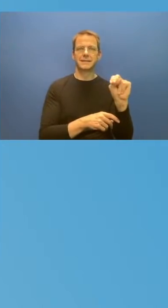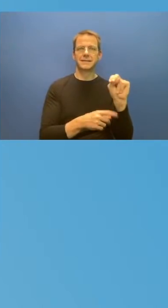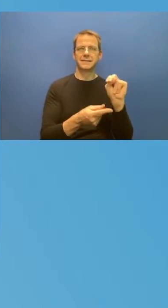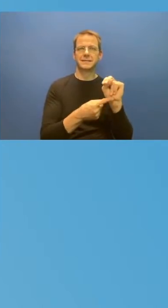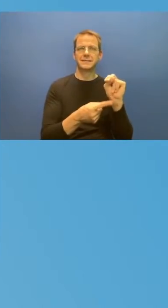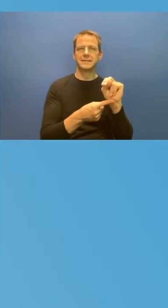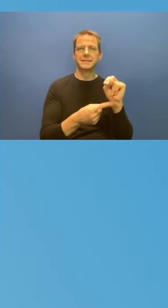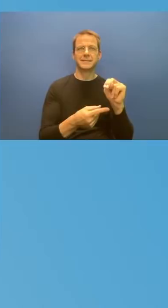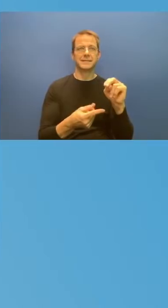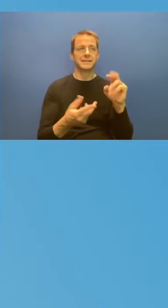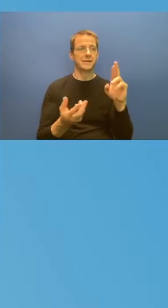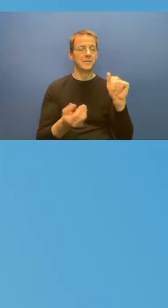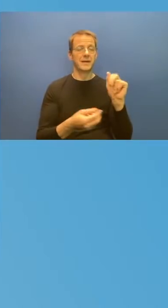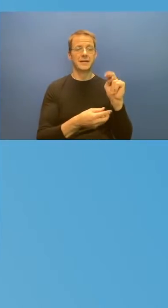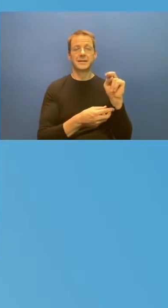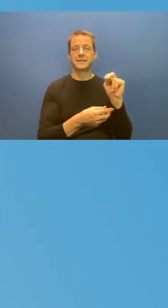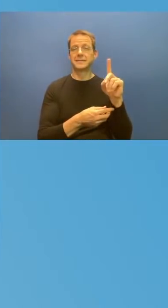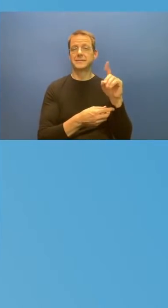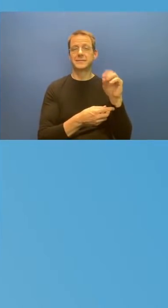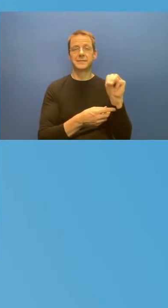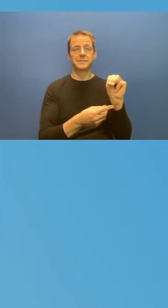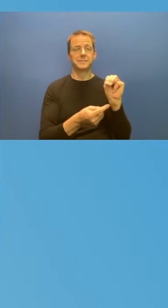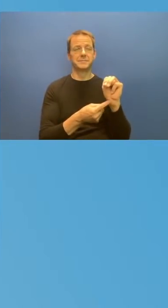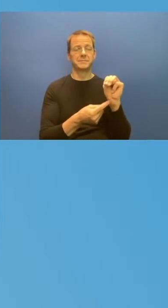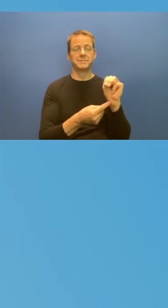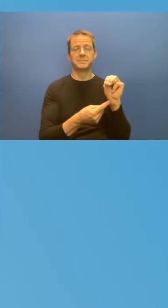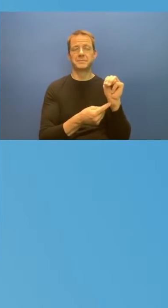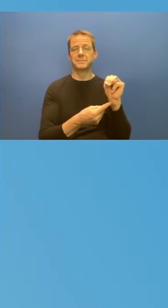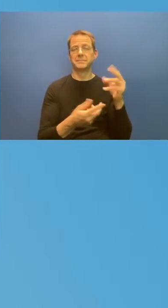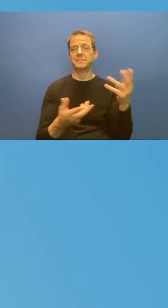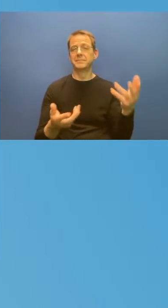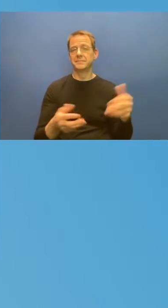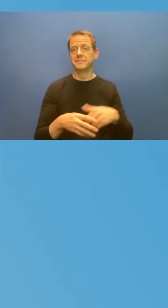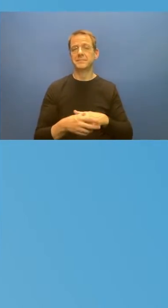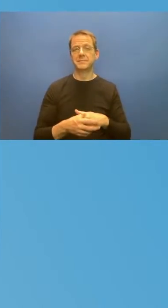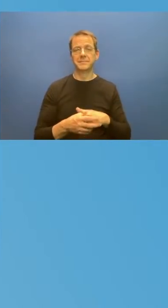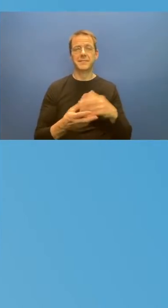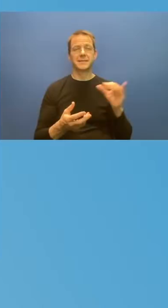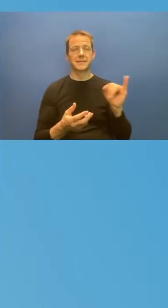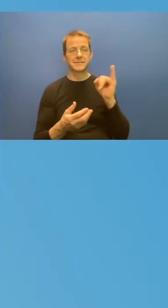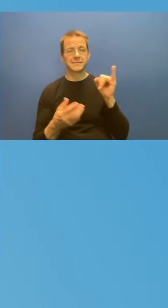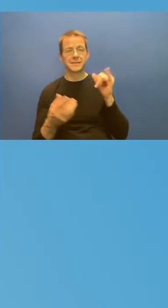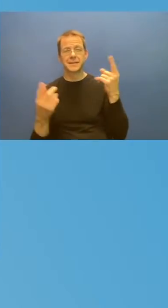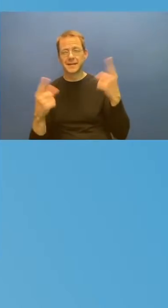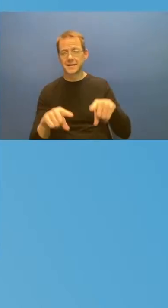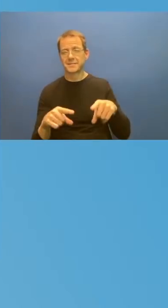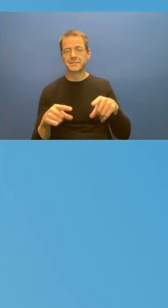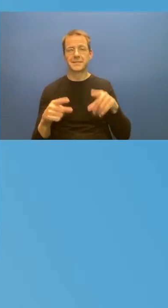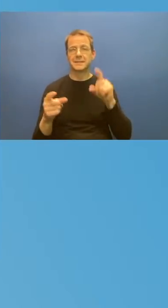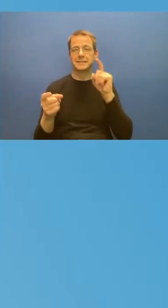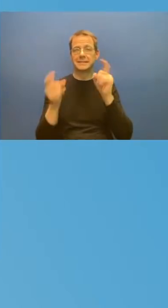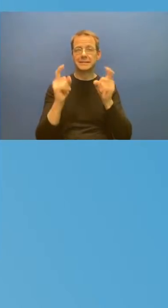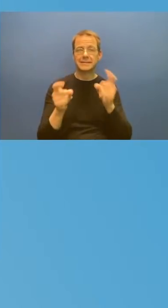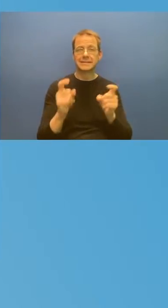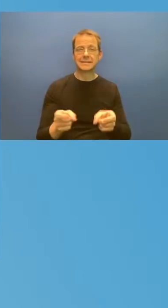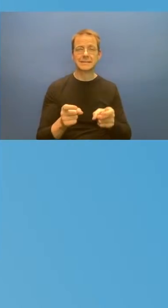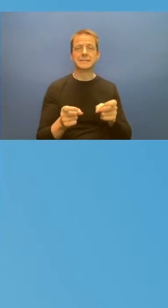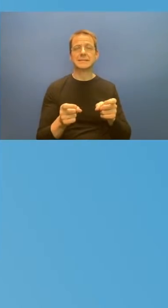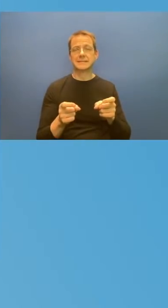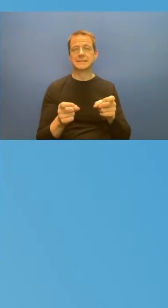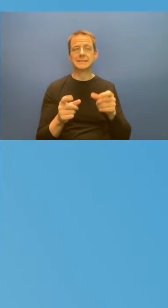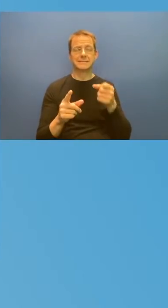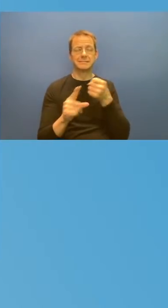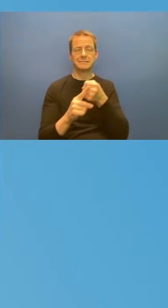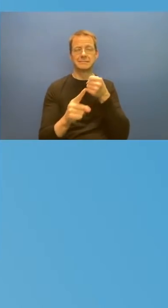mutations occur, very frequently. But often these mutations are silent. And that's the important point that we have to kind of